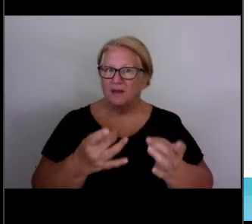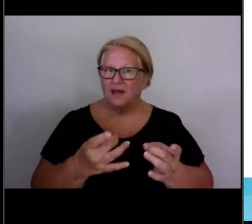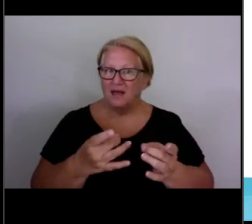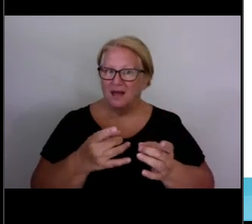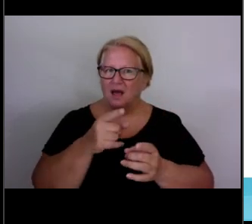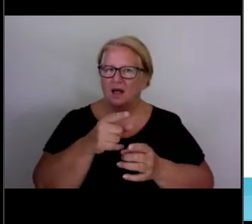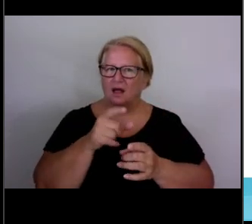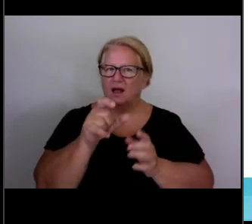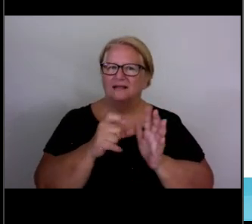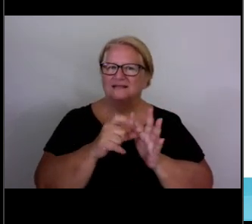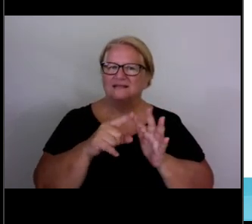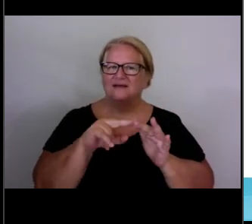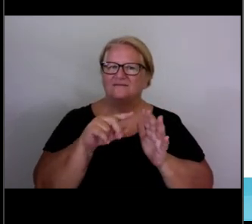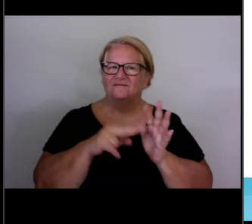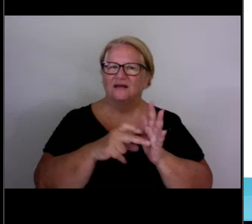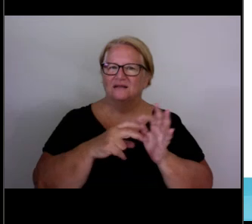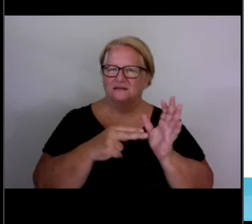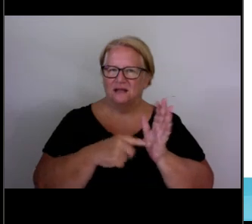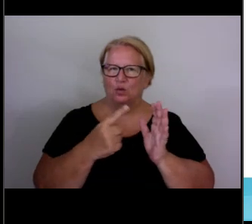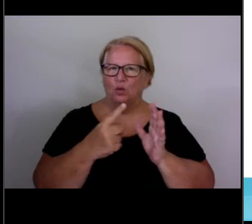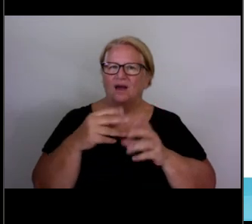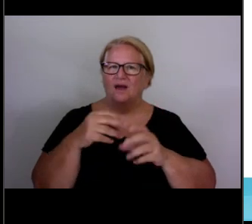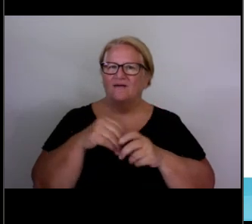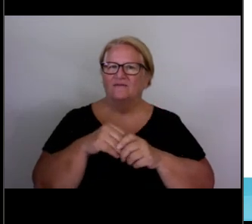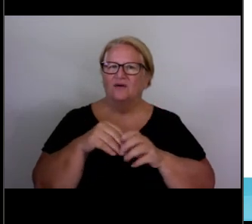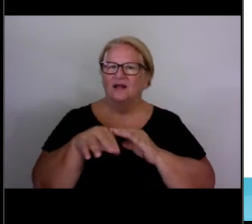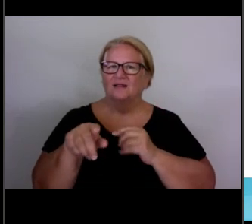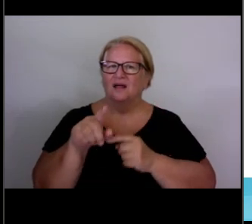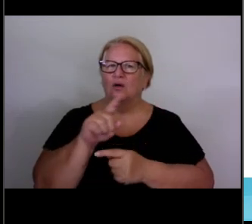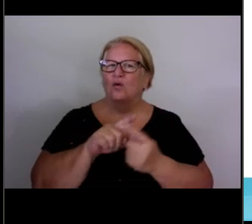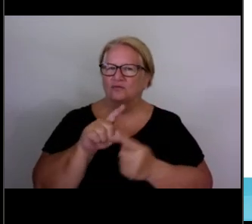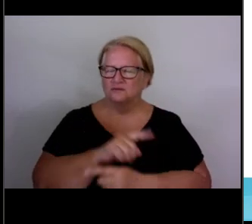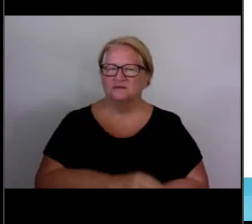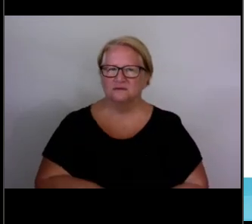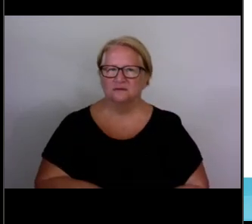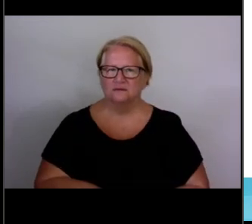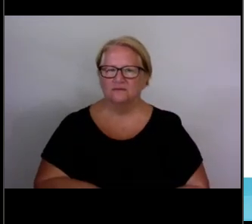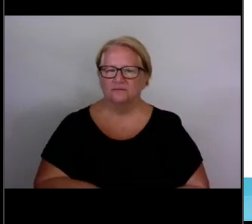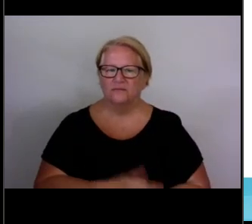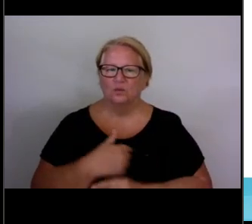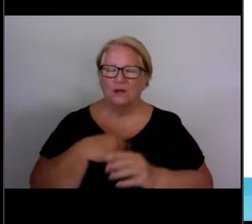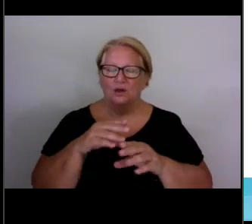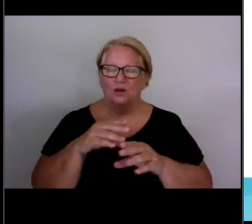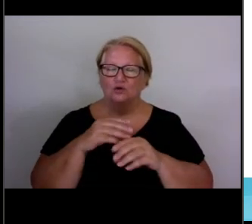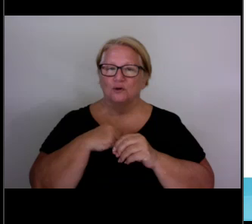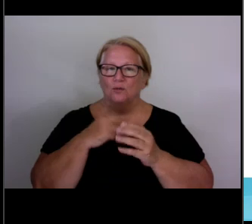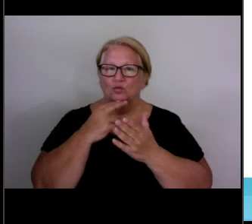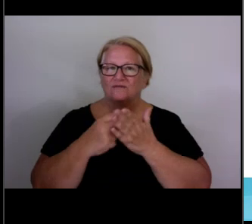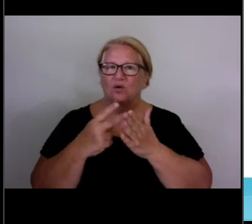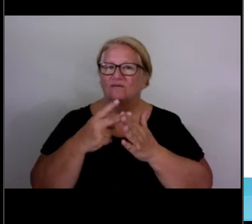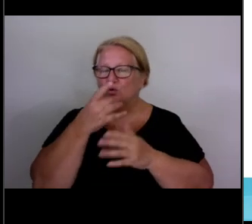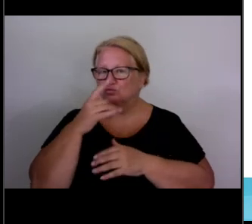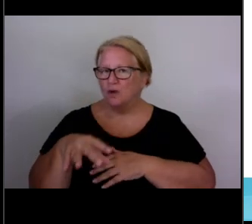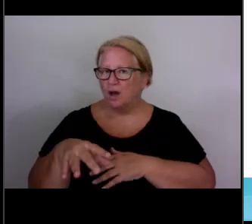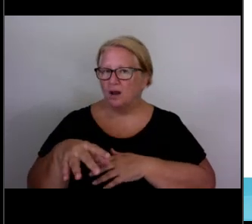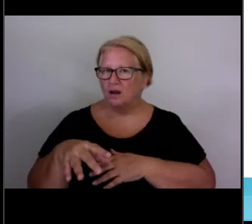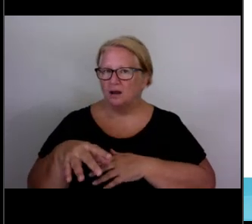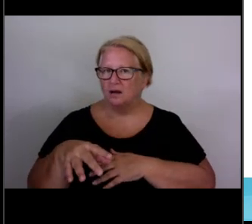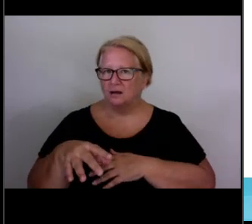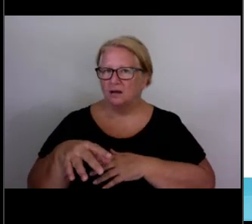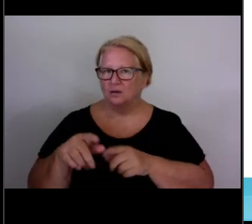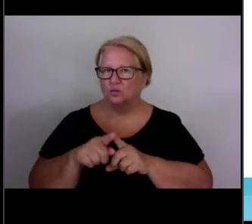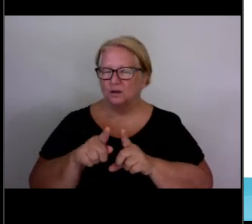for participating in the conference. As I mentioned, we accept referrals for child complainants, and in